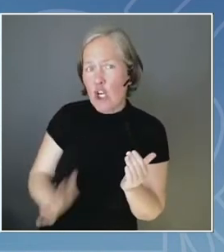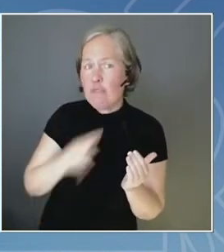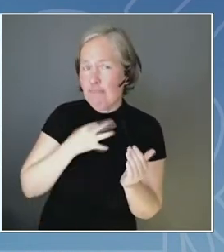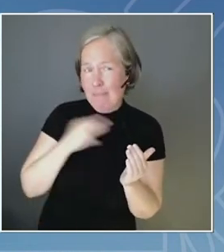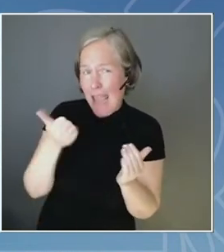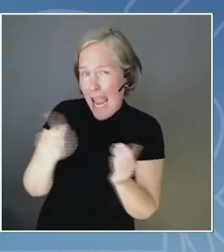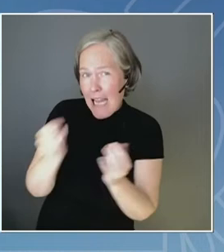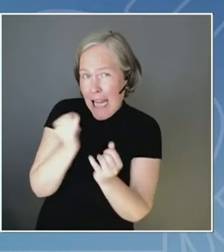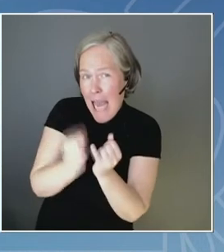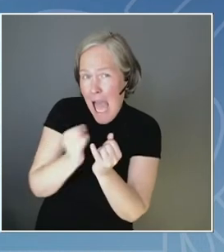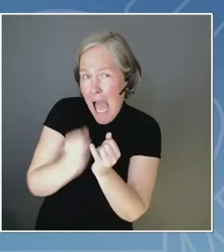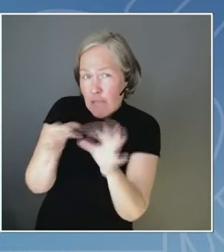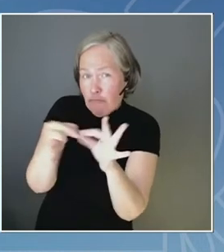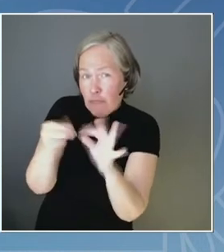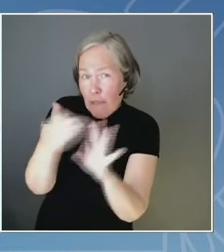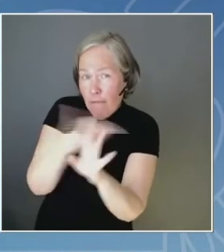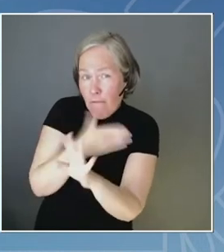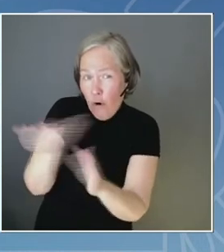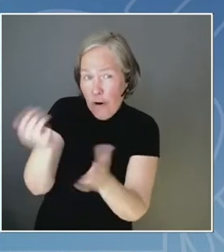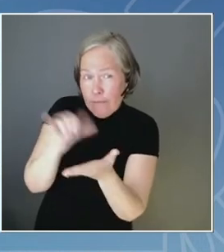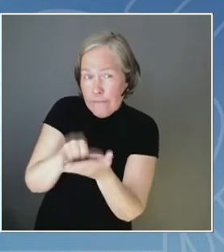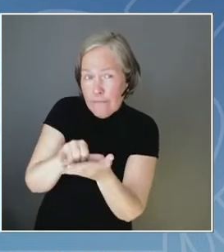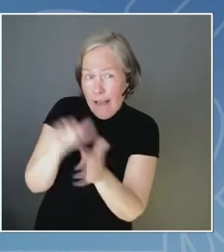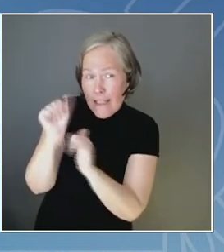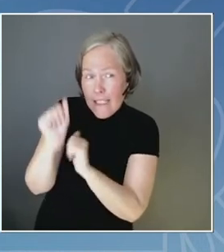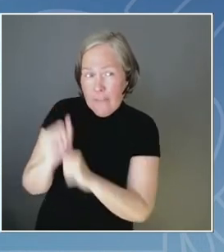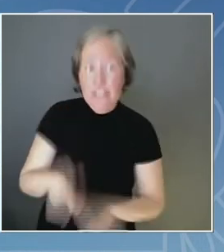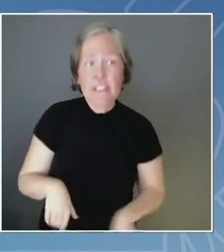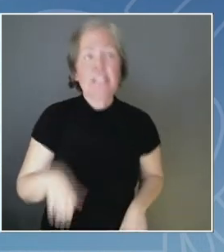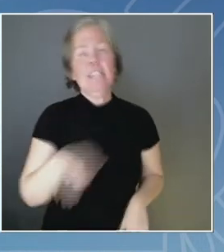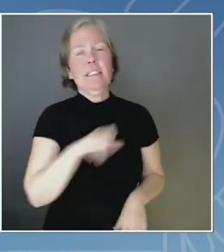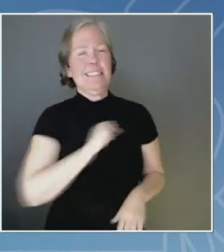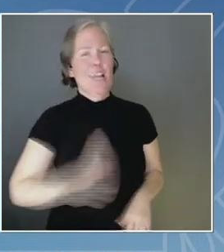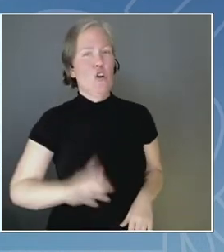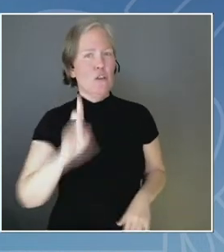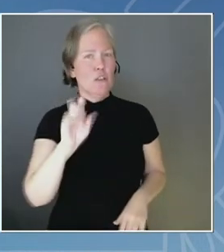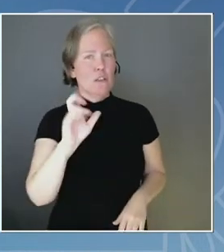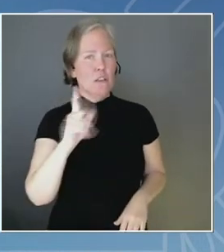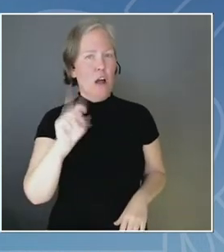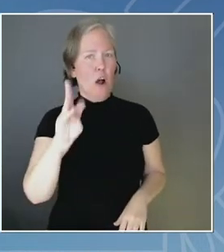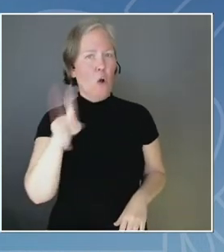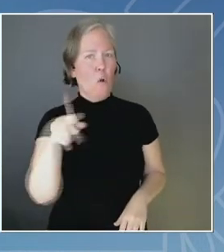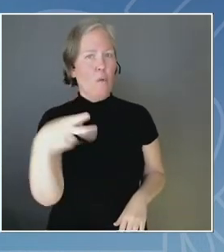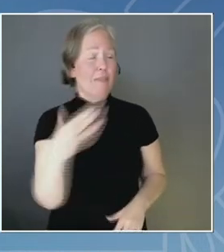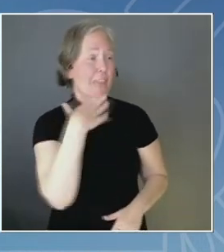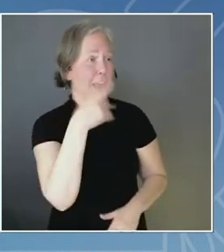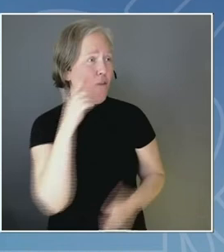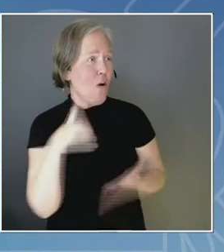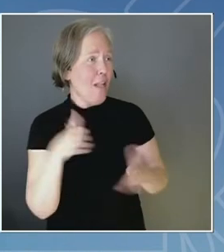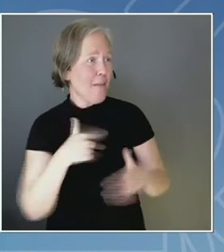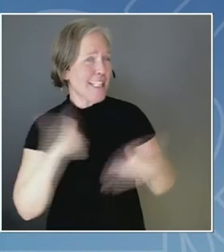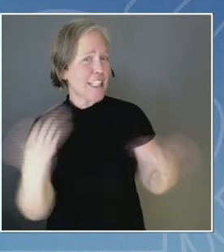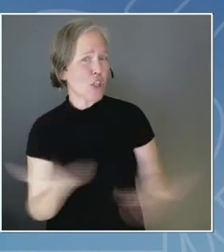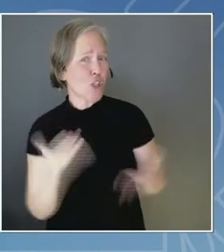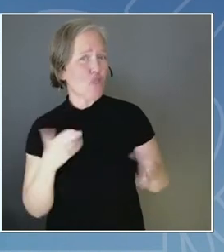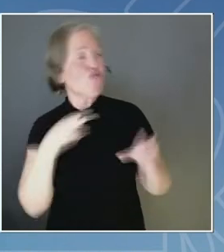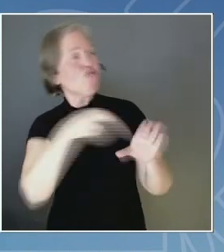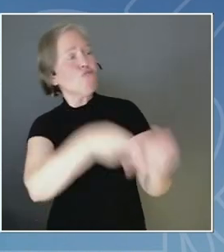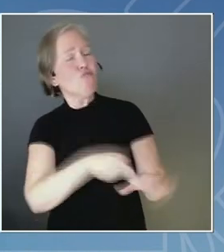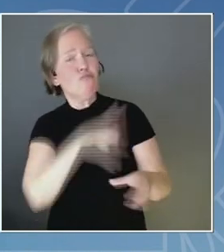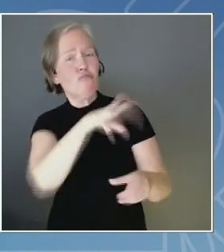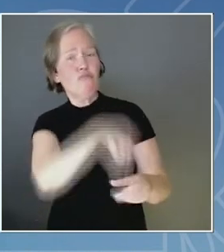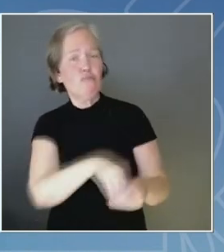for us before you left. Well, just thank you for letting me be here. We're very much interested in my office and making sure that we